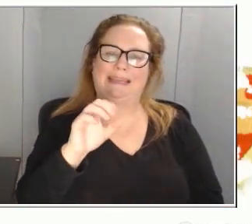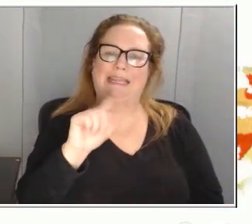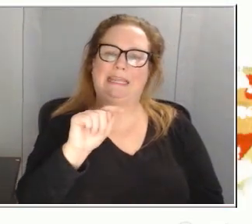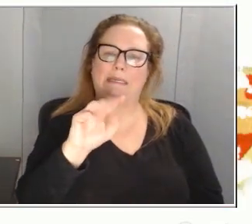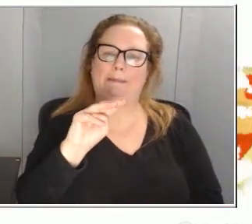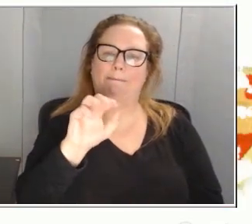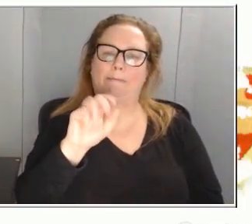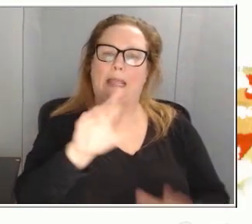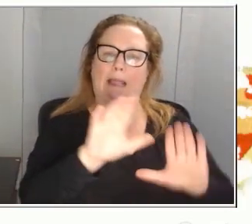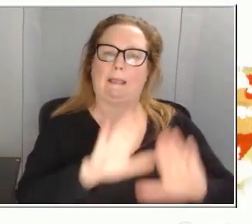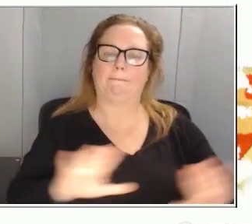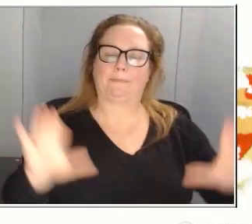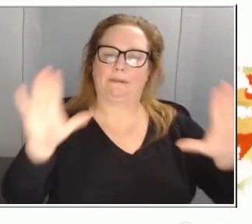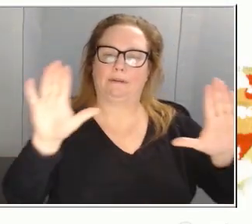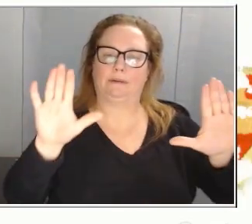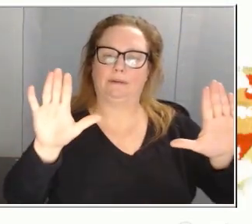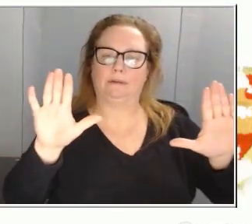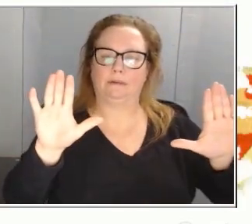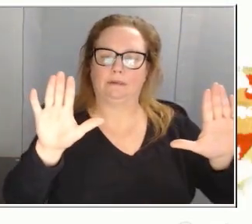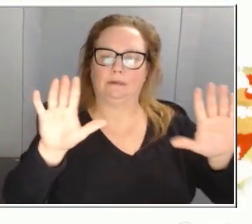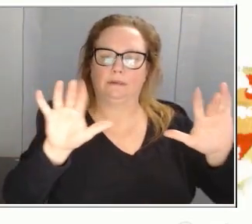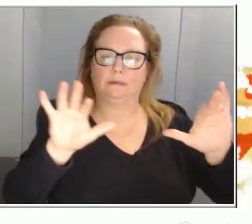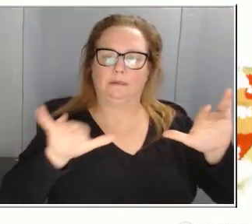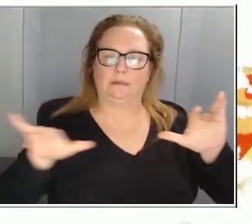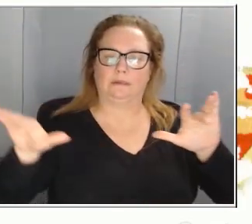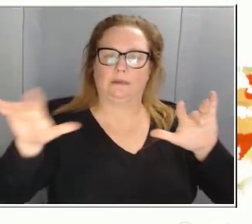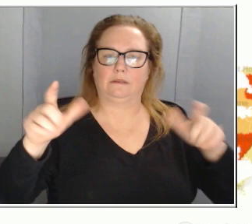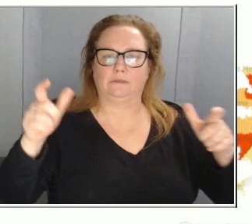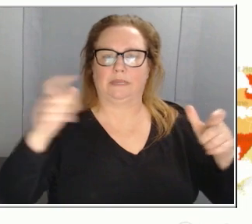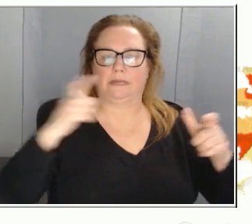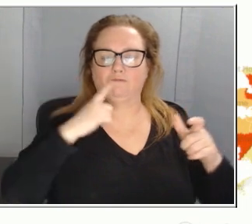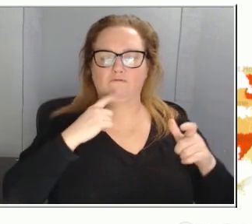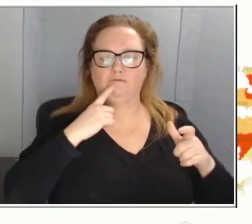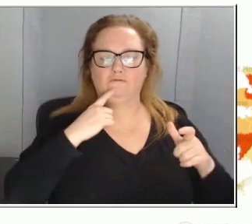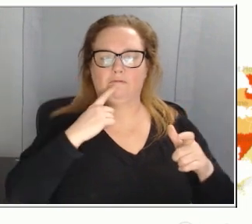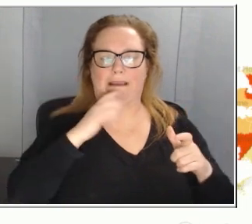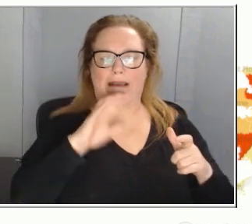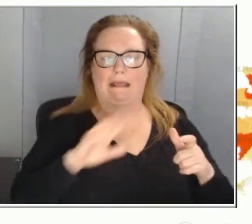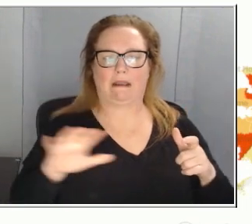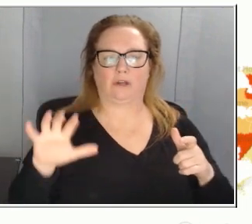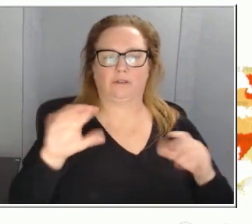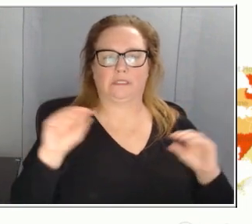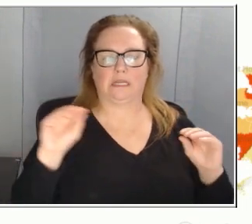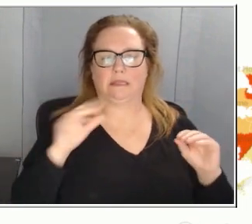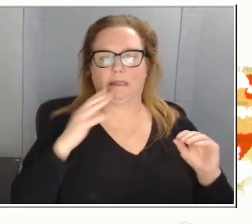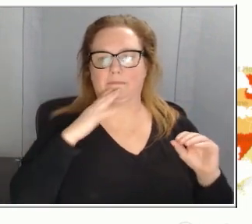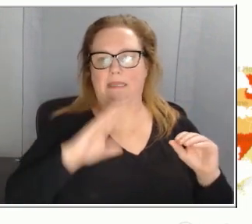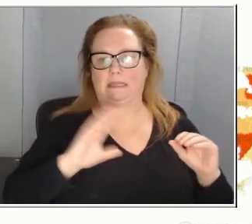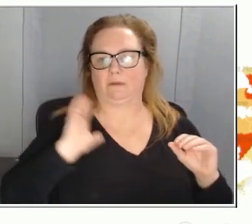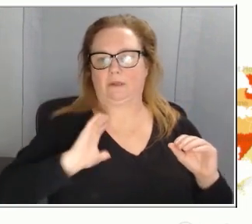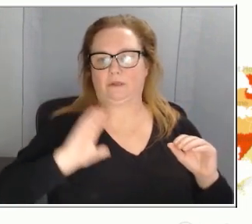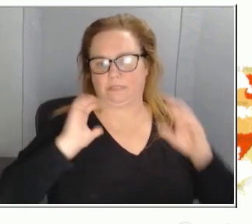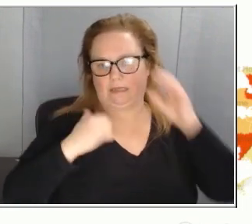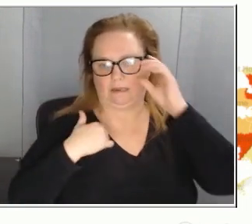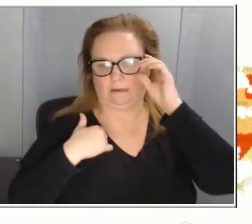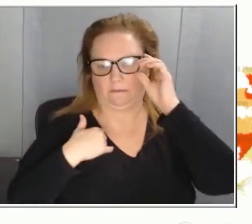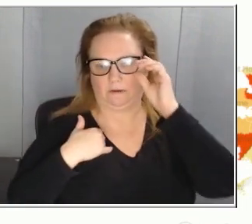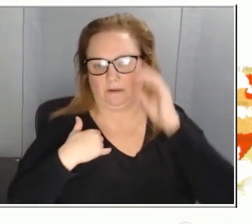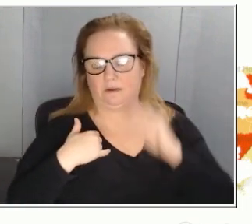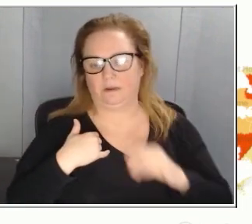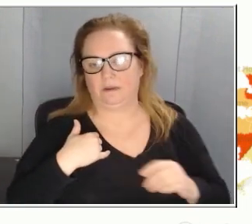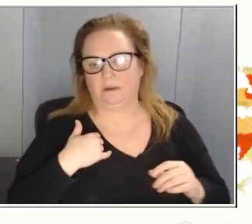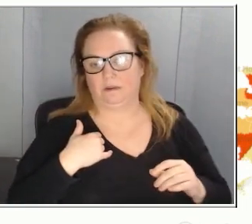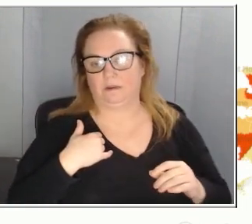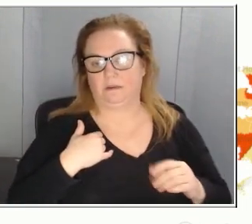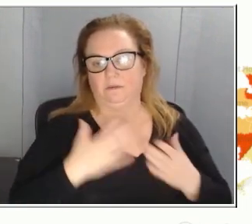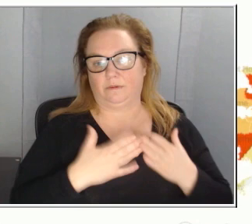go. Pretty sparse. There's a few big red spots out there, but nothing bad like we used to have. Remember, back when things were really bad, it was